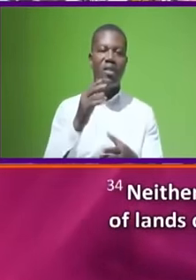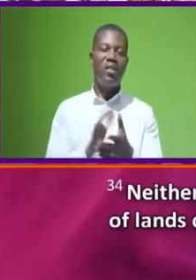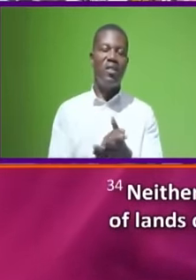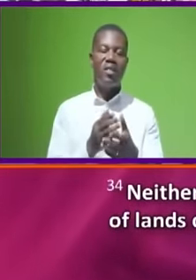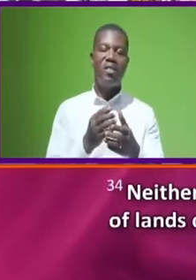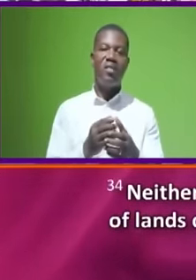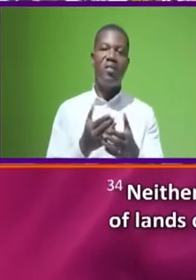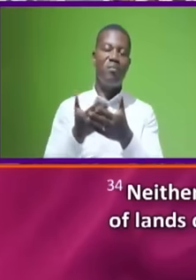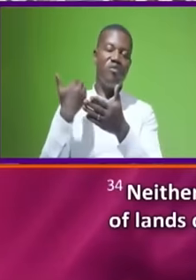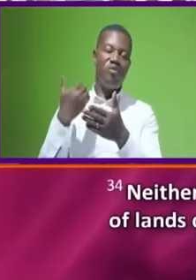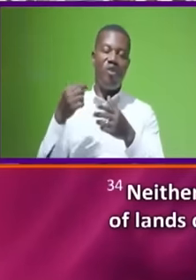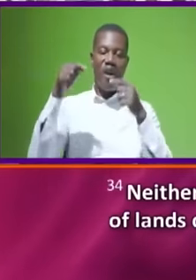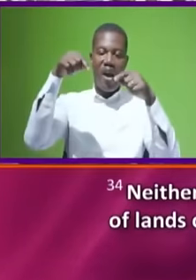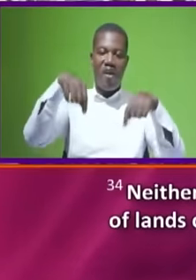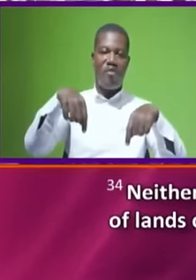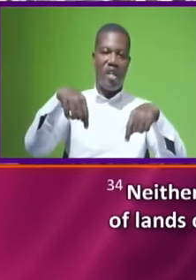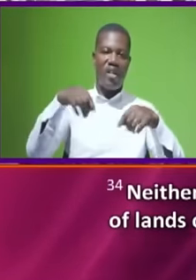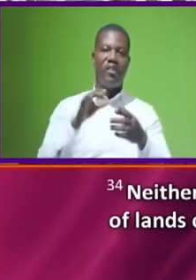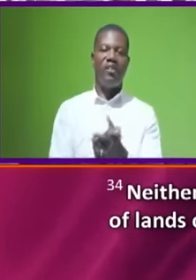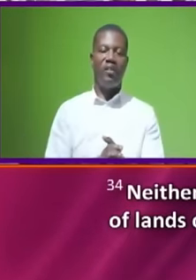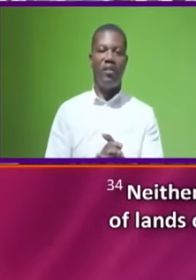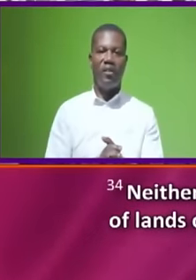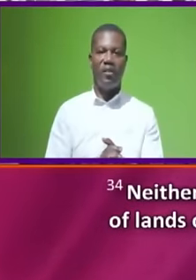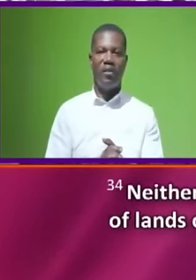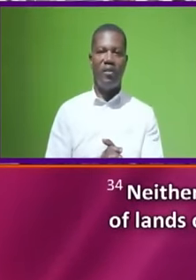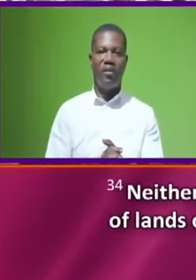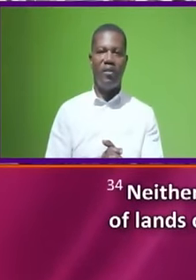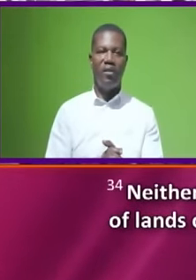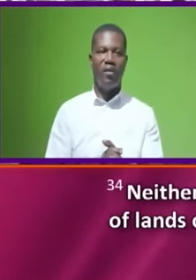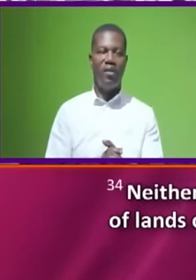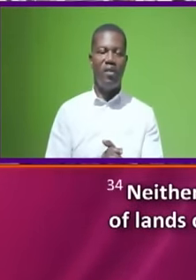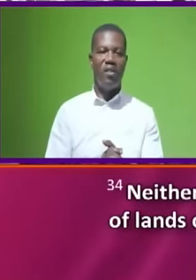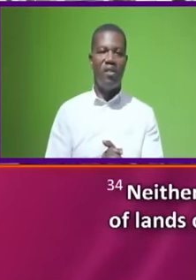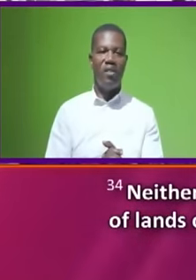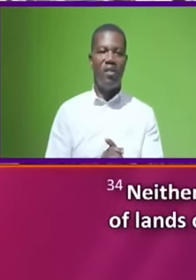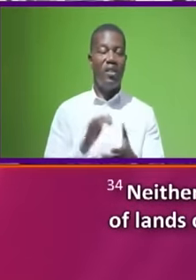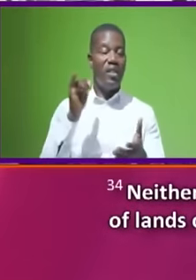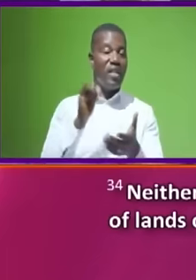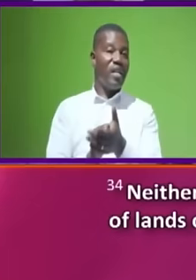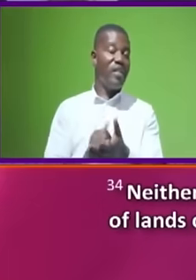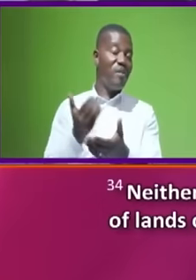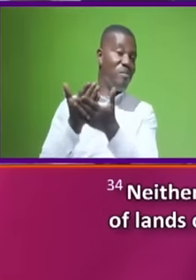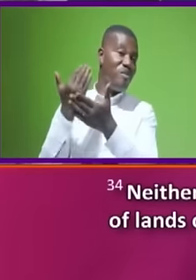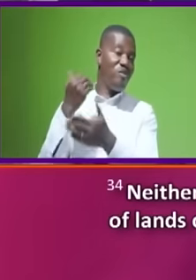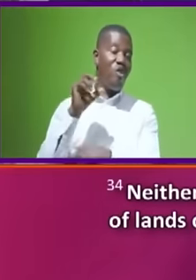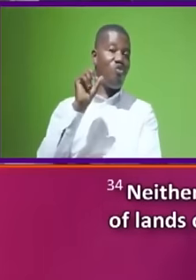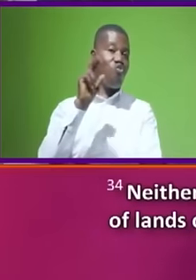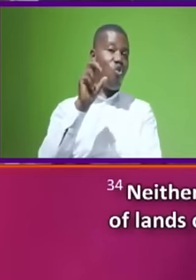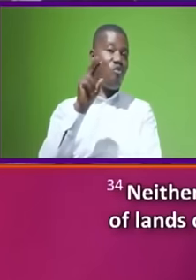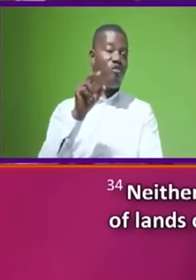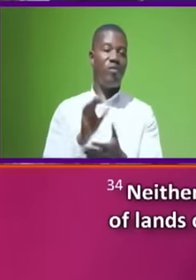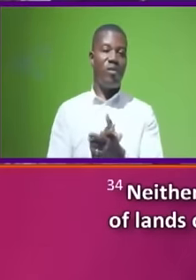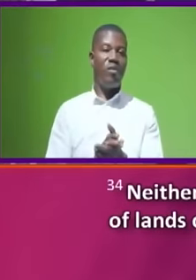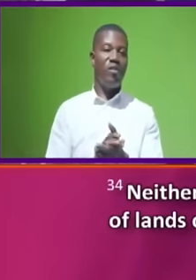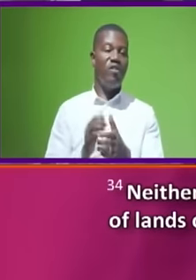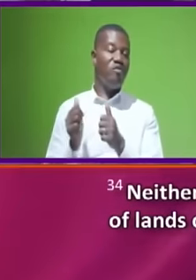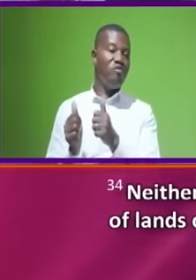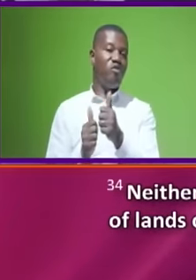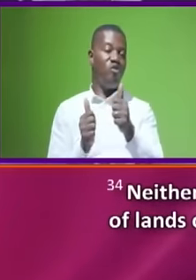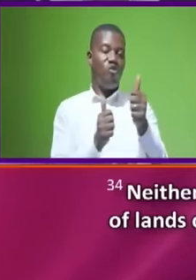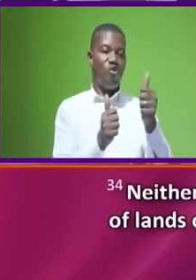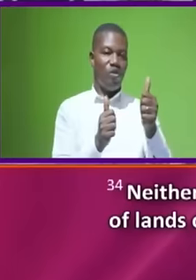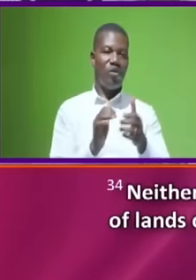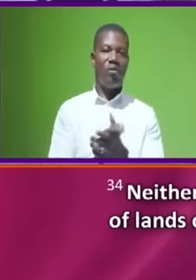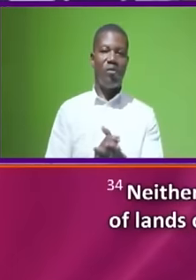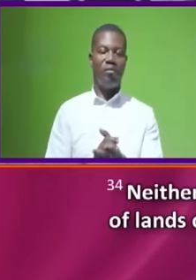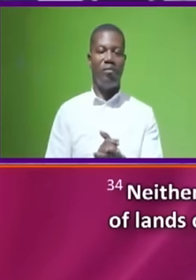hodo. And look at the after the many and countless. Sabre no one you do me. Those days they were 12. They were